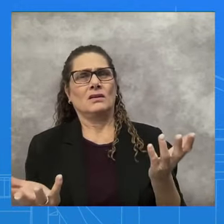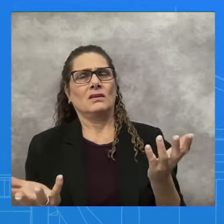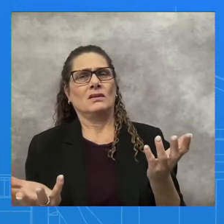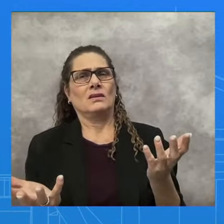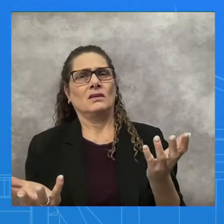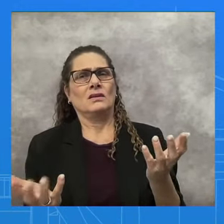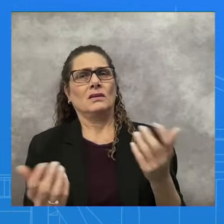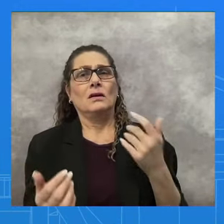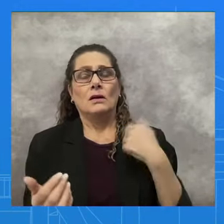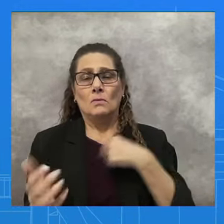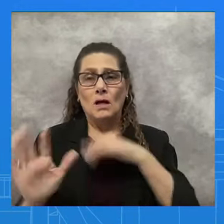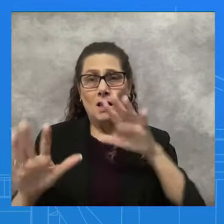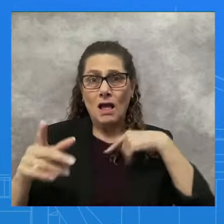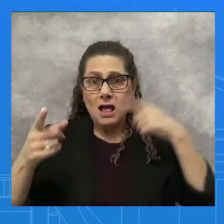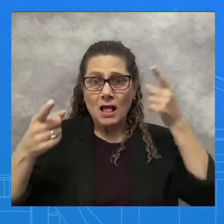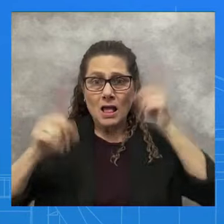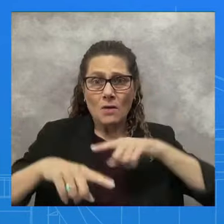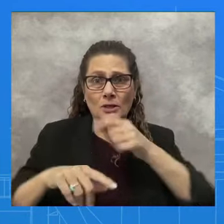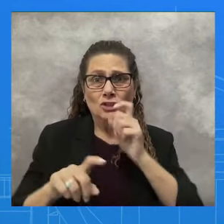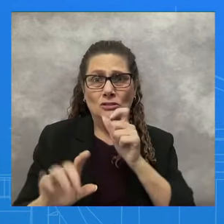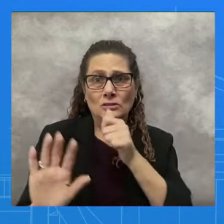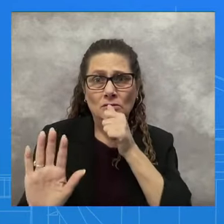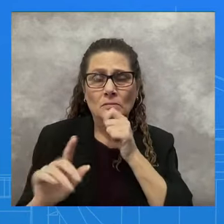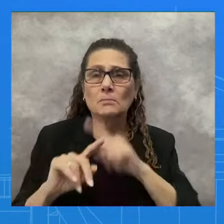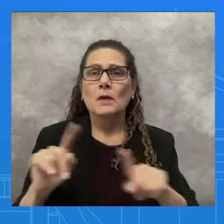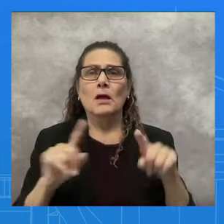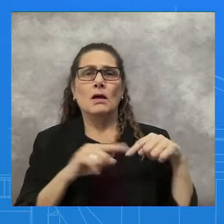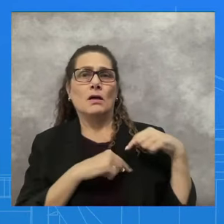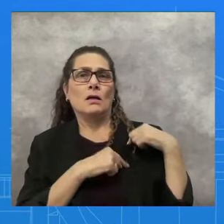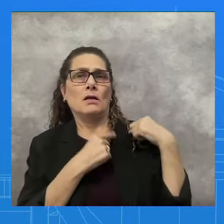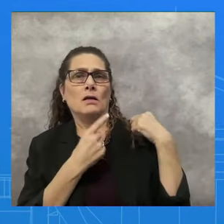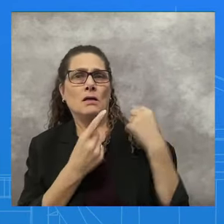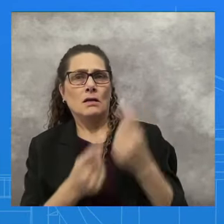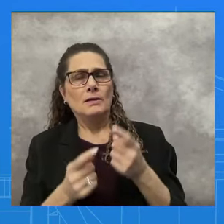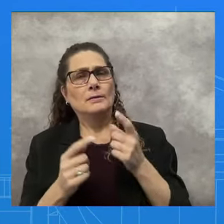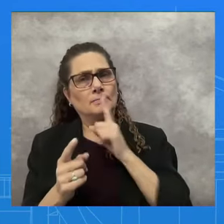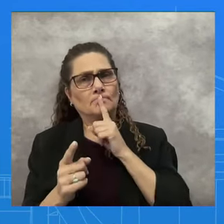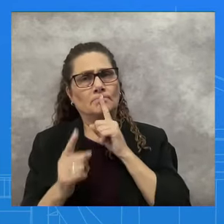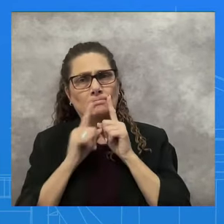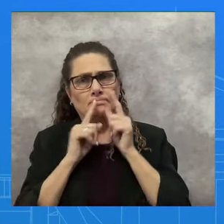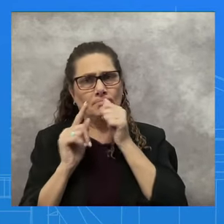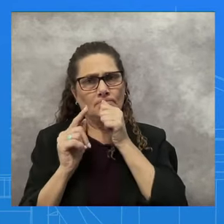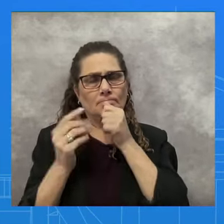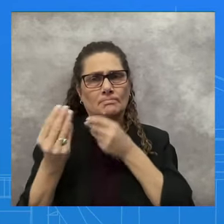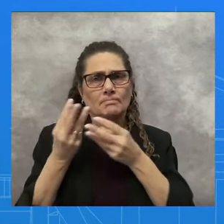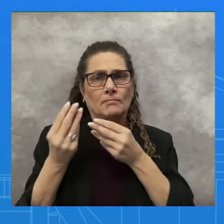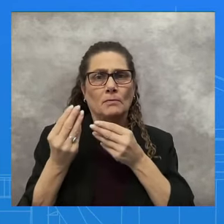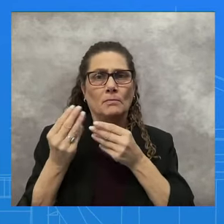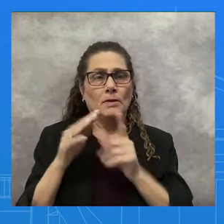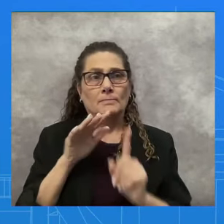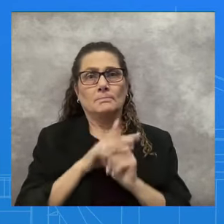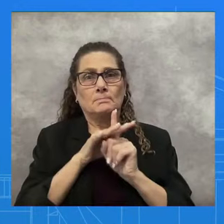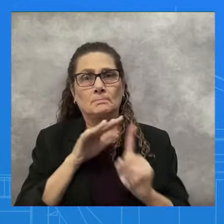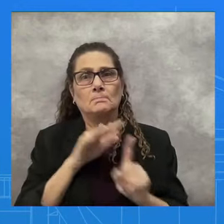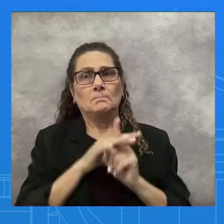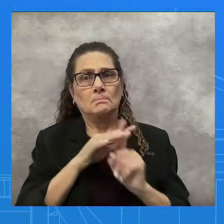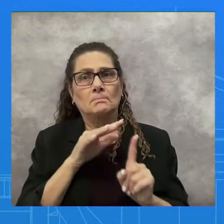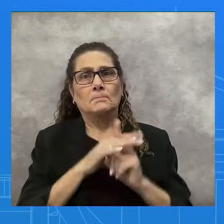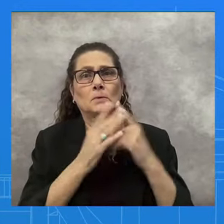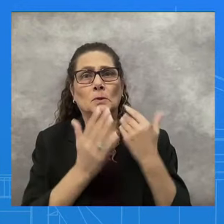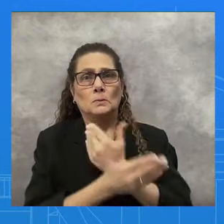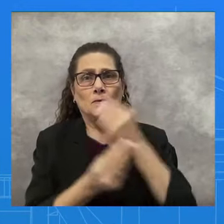which is consistent, of course, with the manner in which we have conducted downgrades of information in the past. This administration has put a lot of focus on doing that